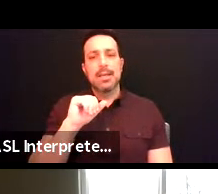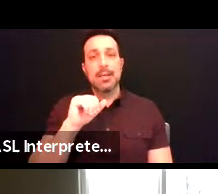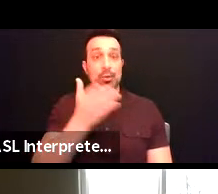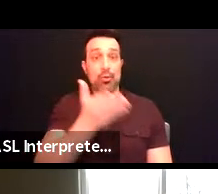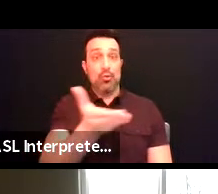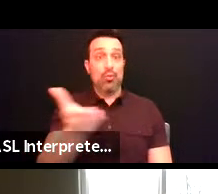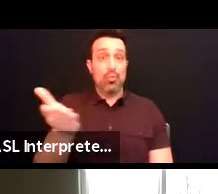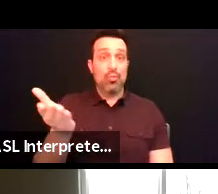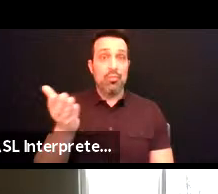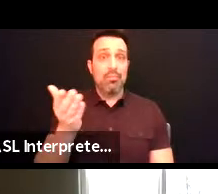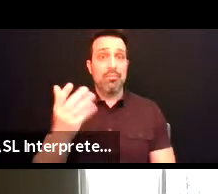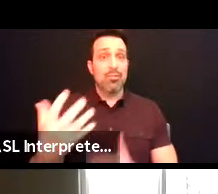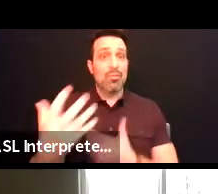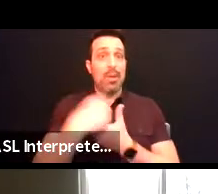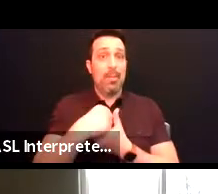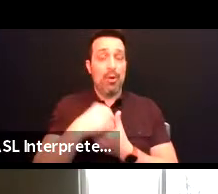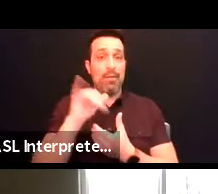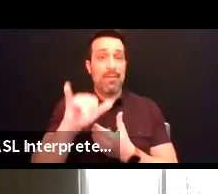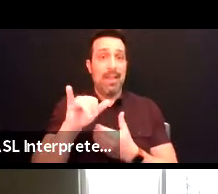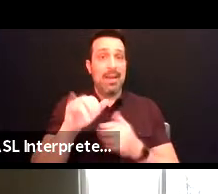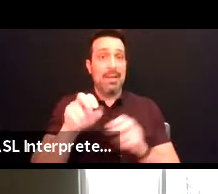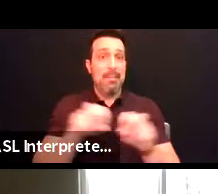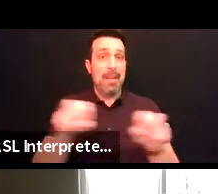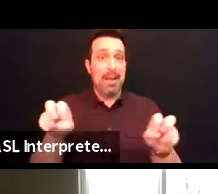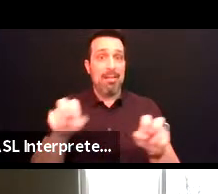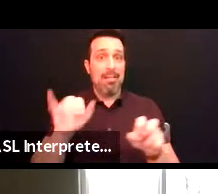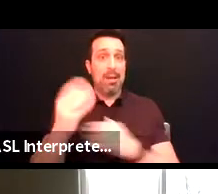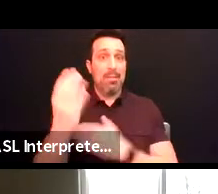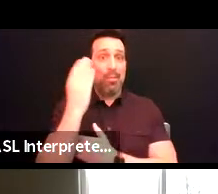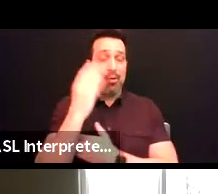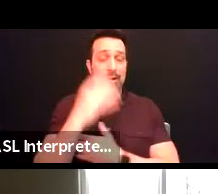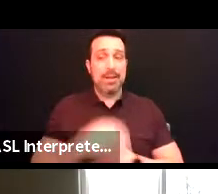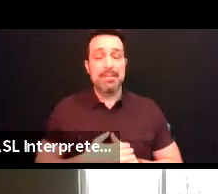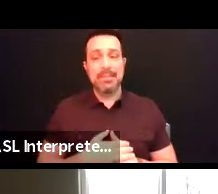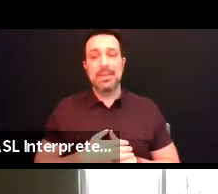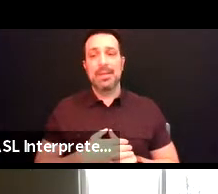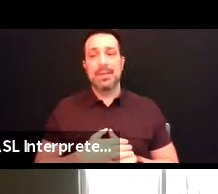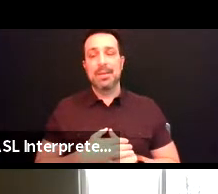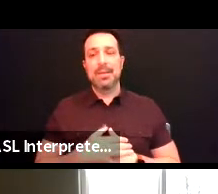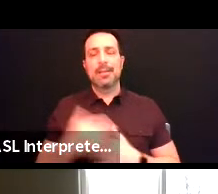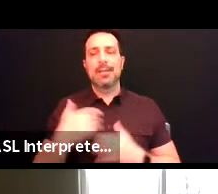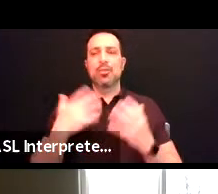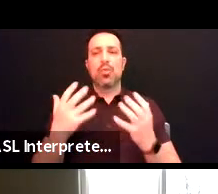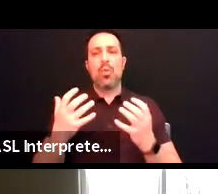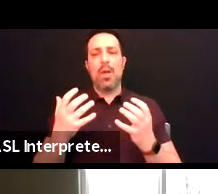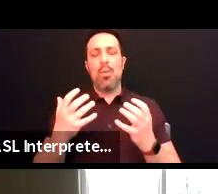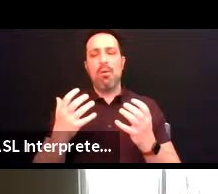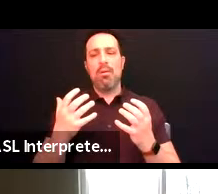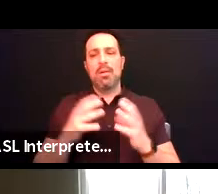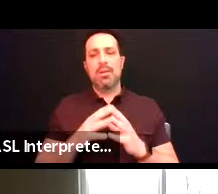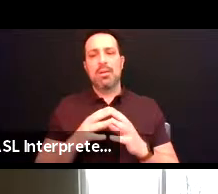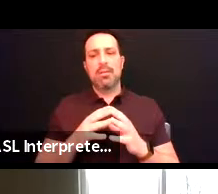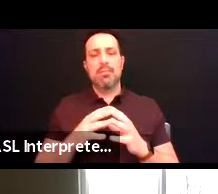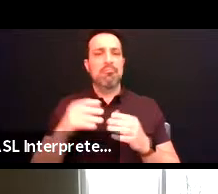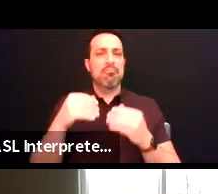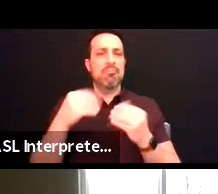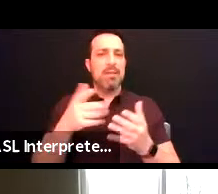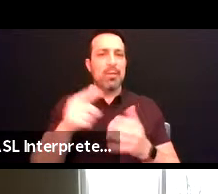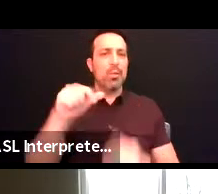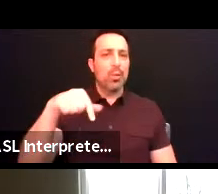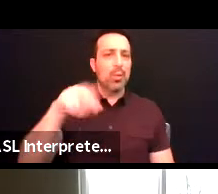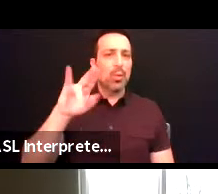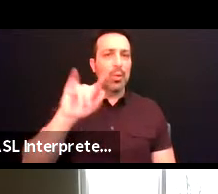you to be a part of that panel that morning. And I wanted to give you all a little